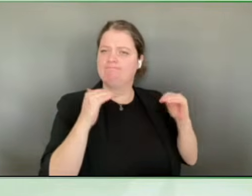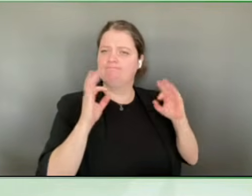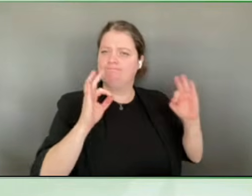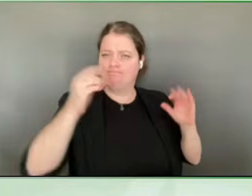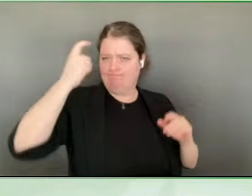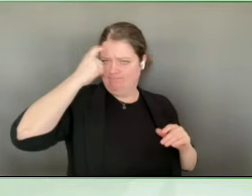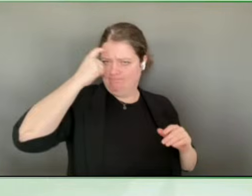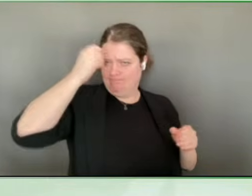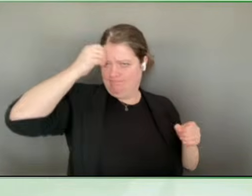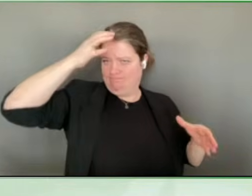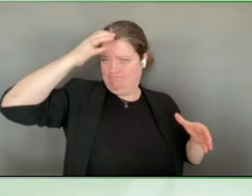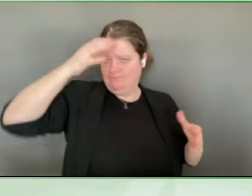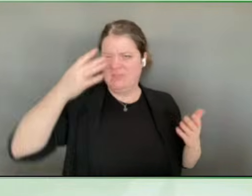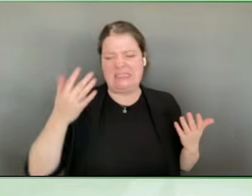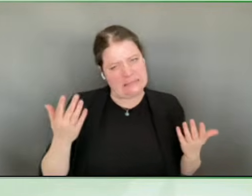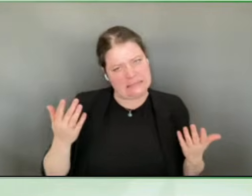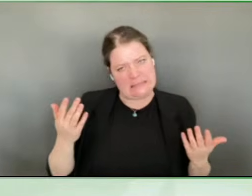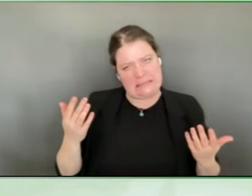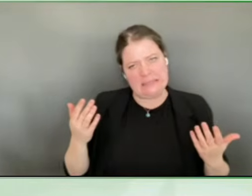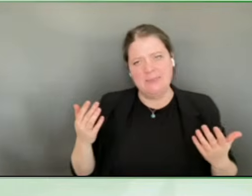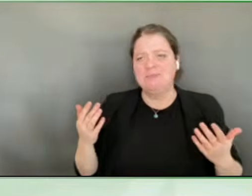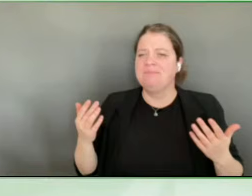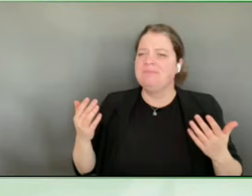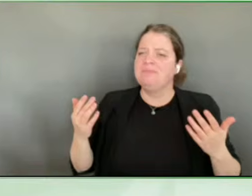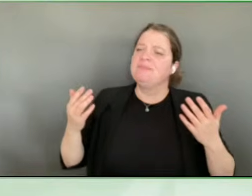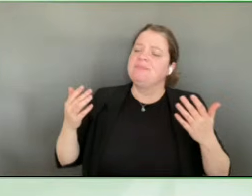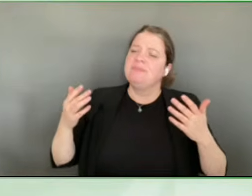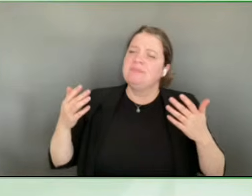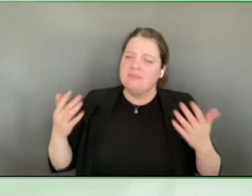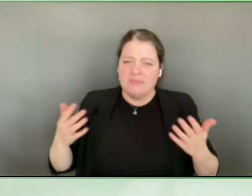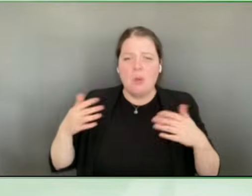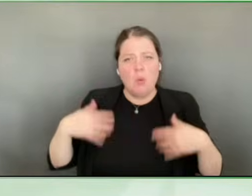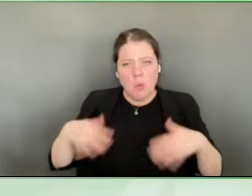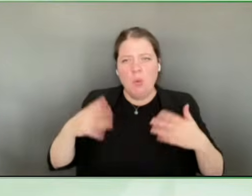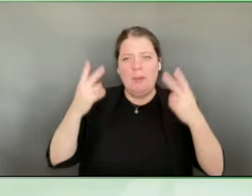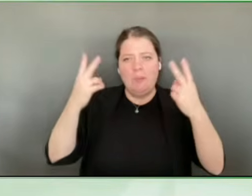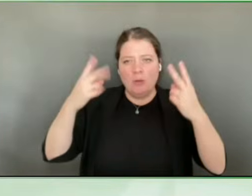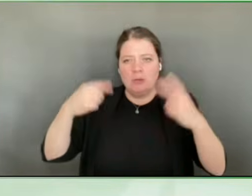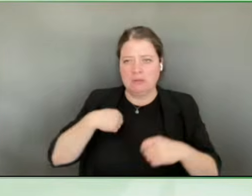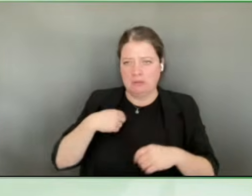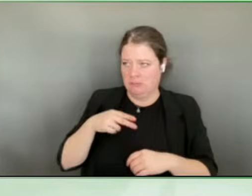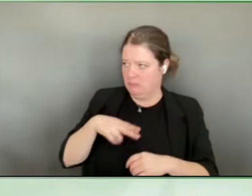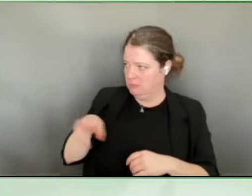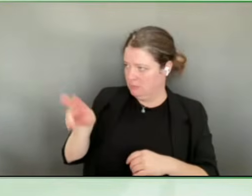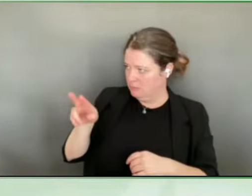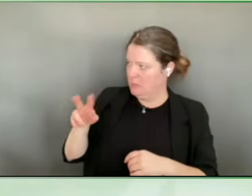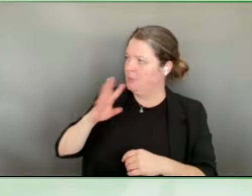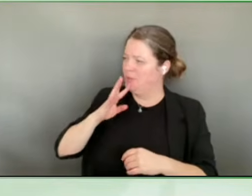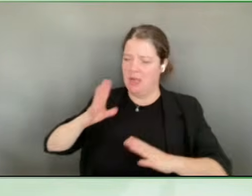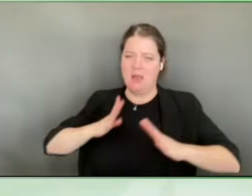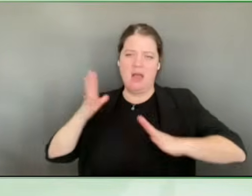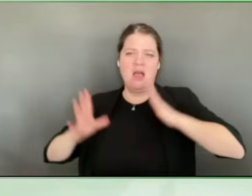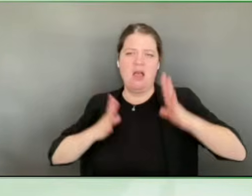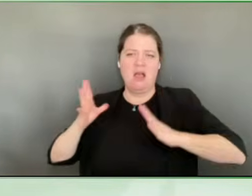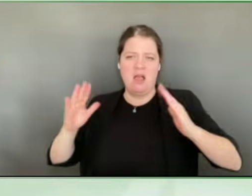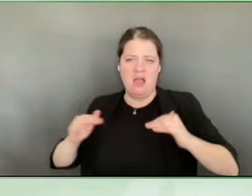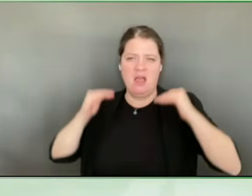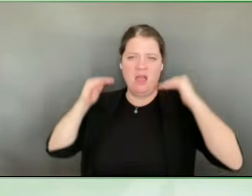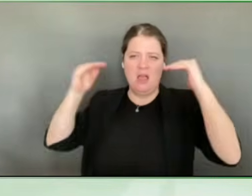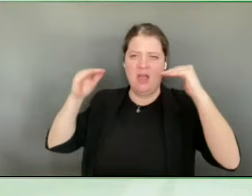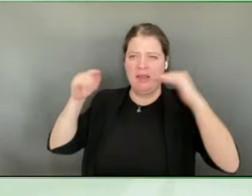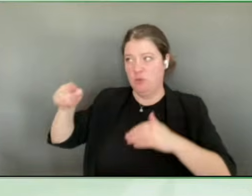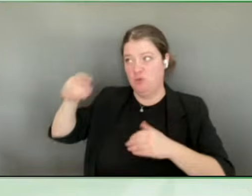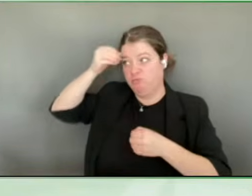it's always really, really important that we don't presume people do not have capacity simply because they